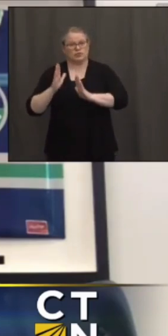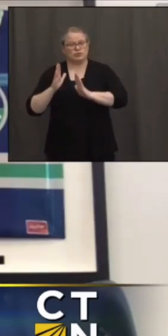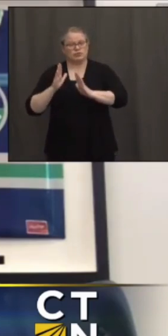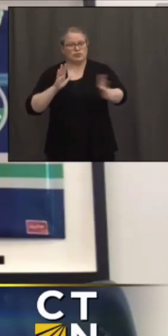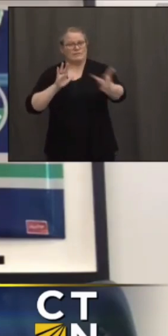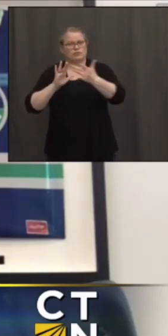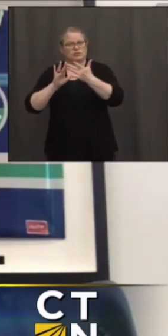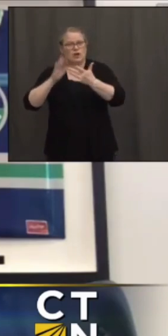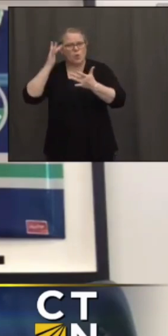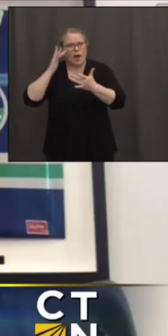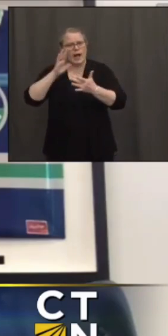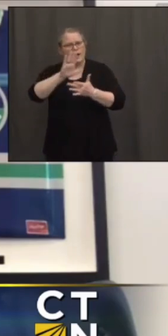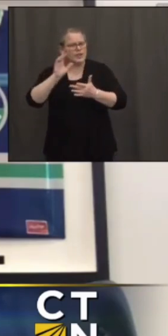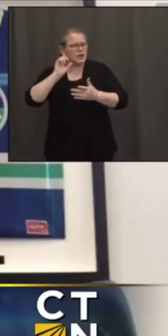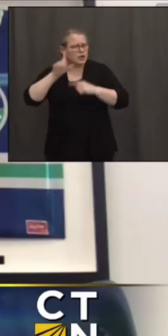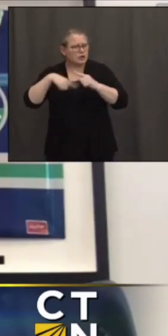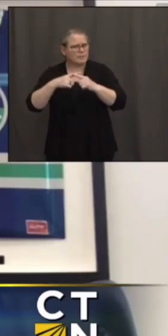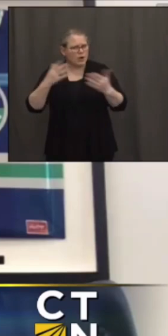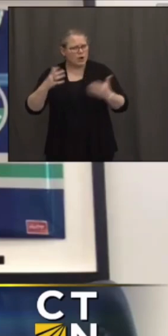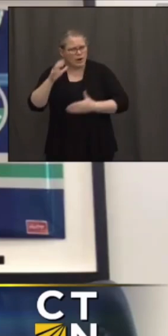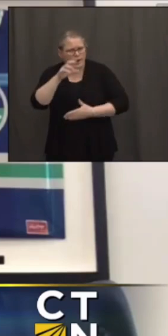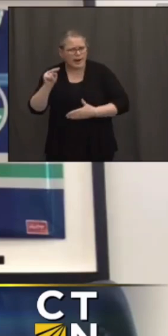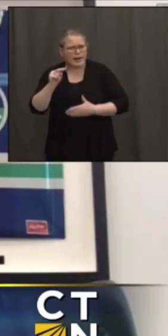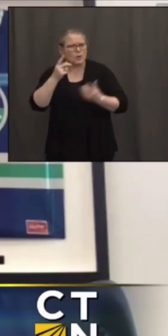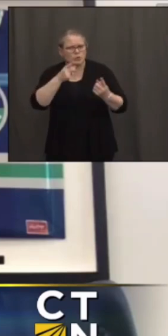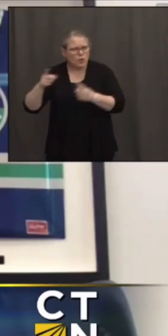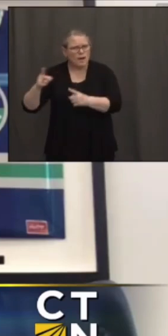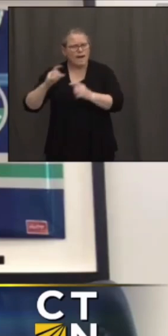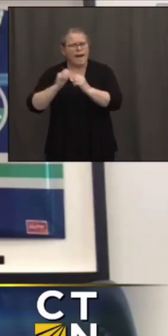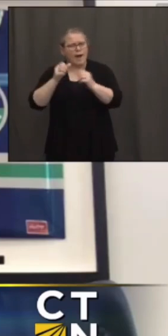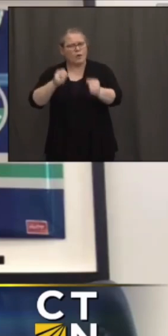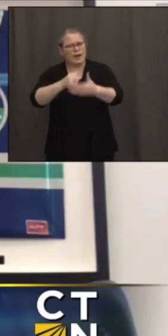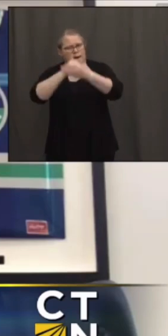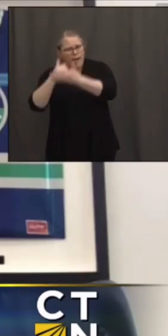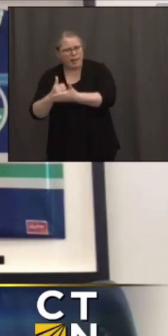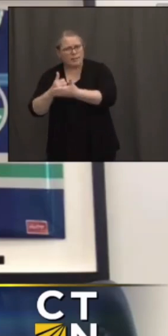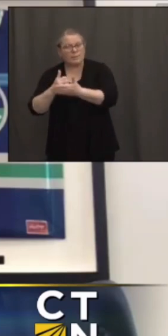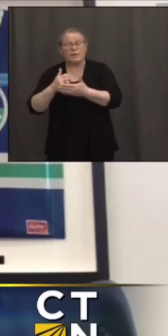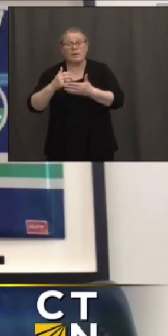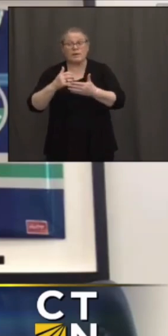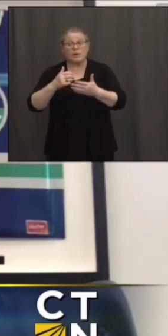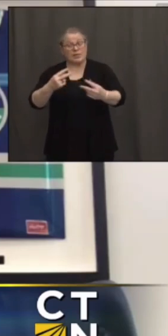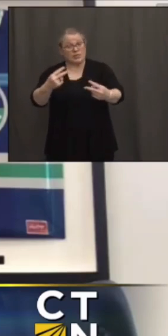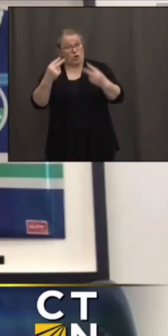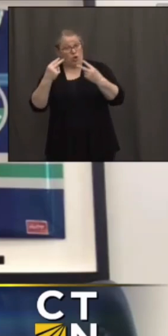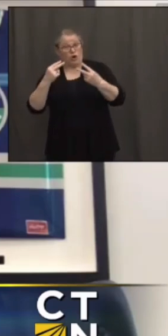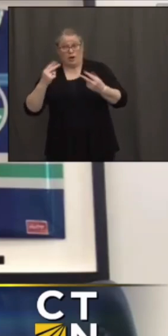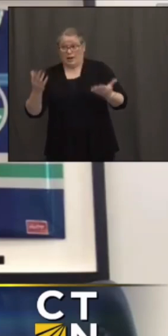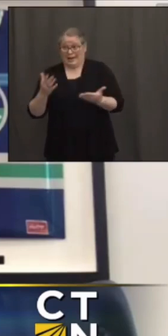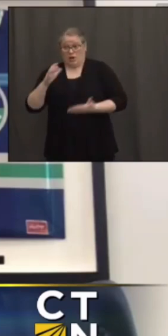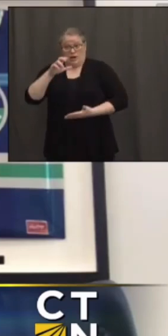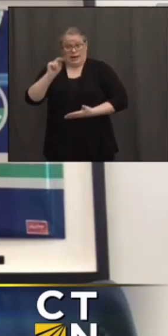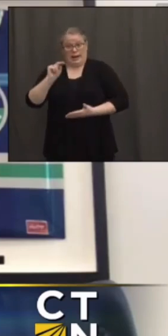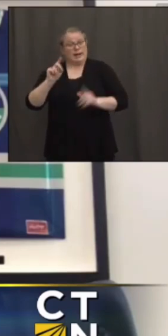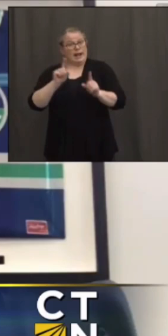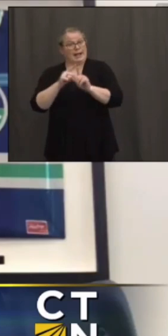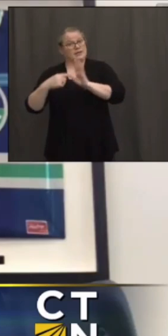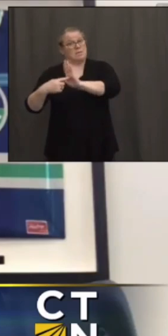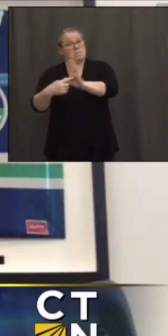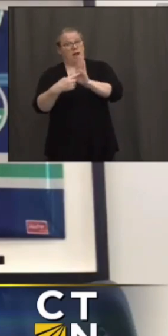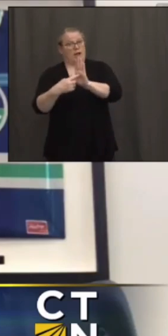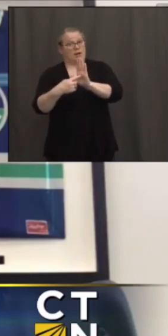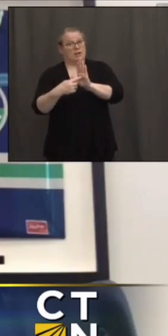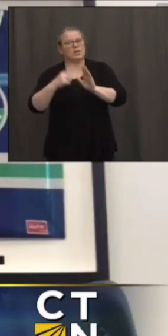what's going on in Connecticut and figuring out how they can help and looking at us as a model of,